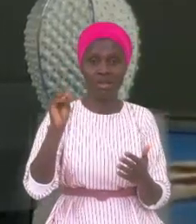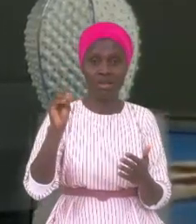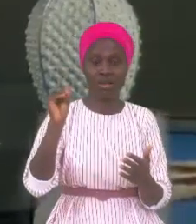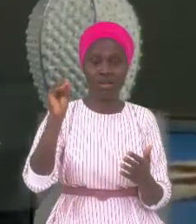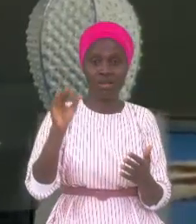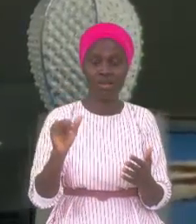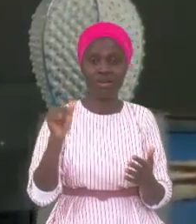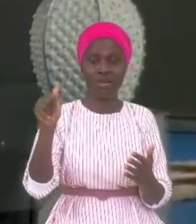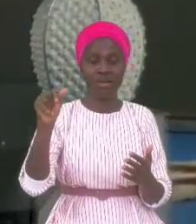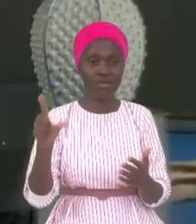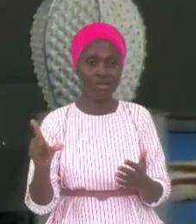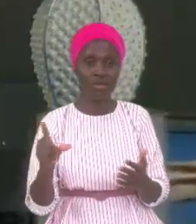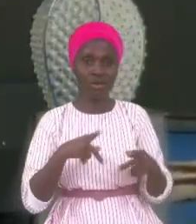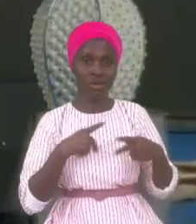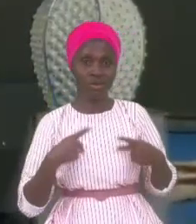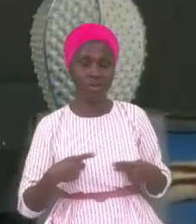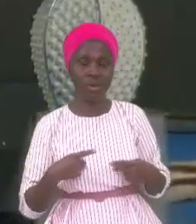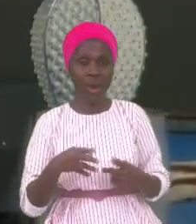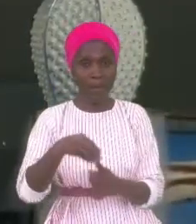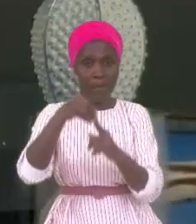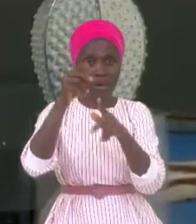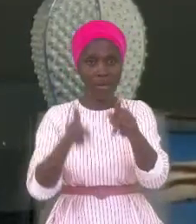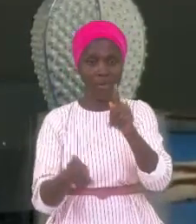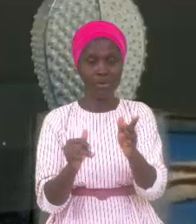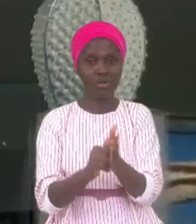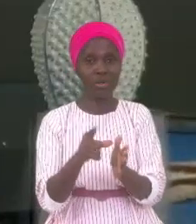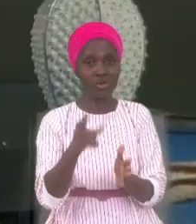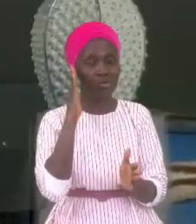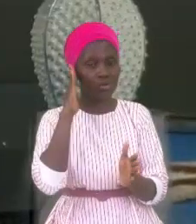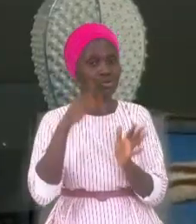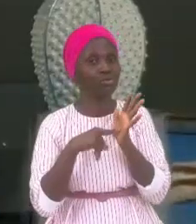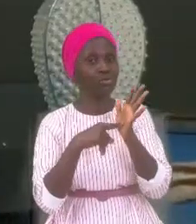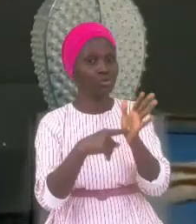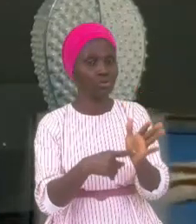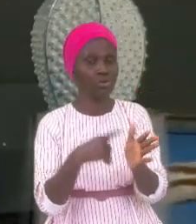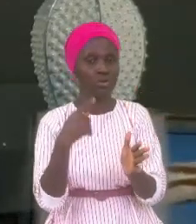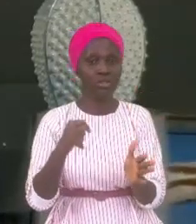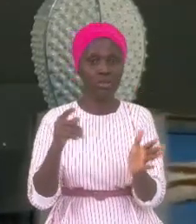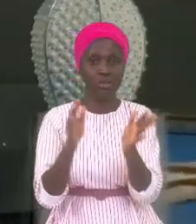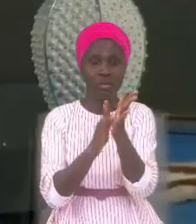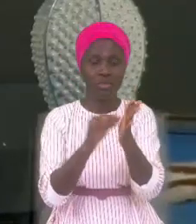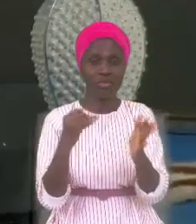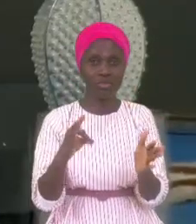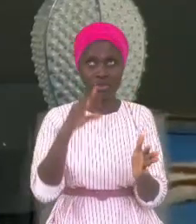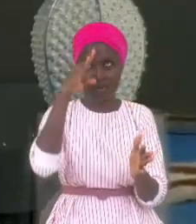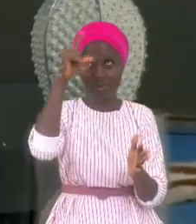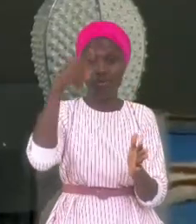that ye should show forth the praises of him who has called you